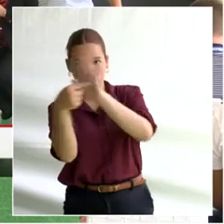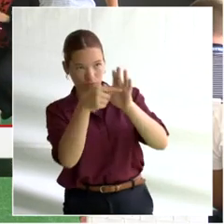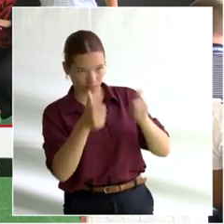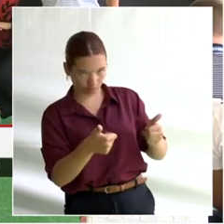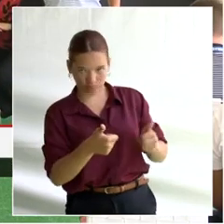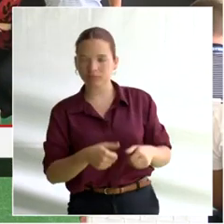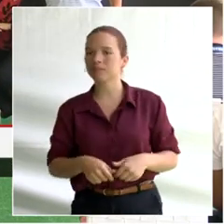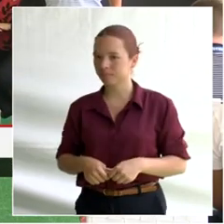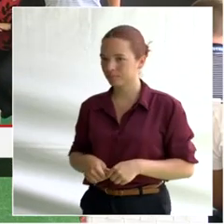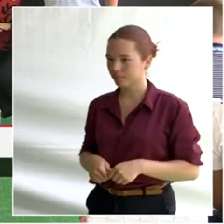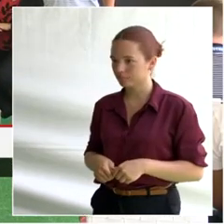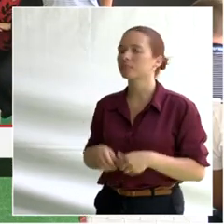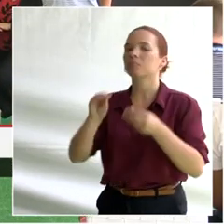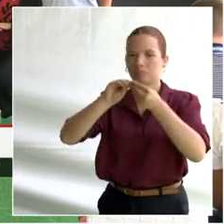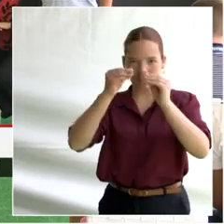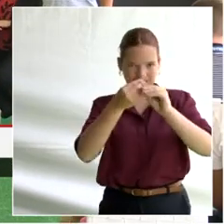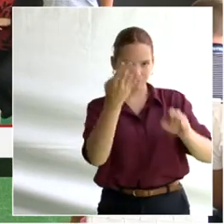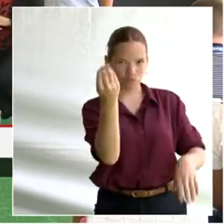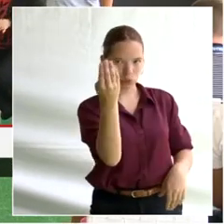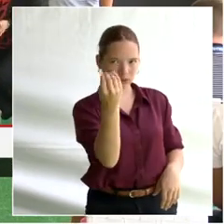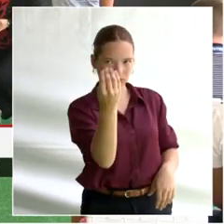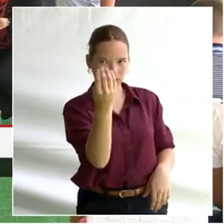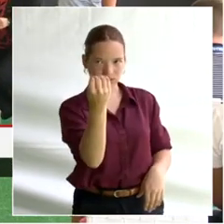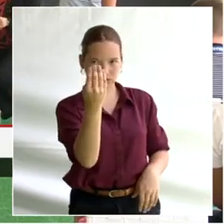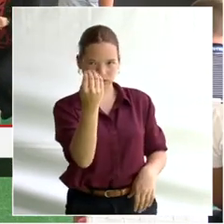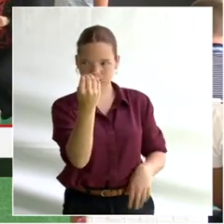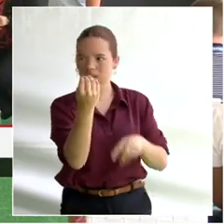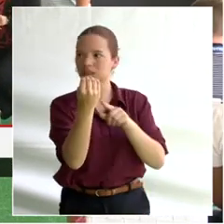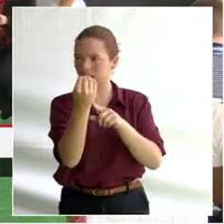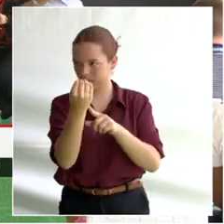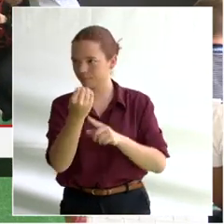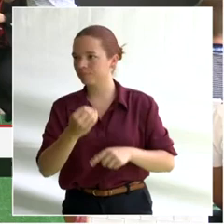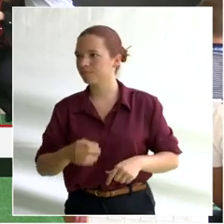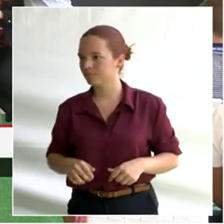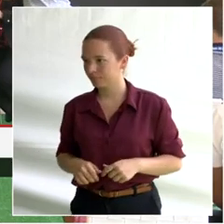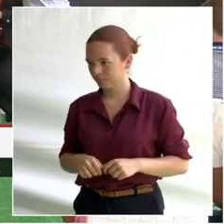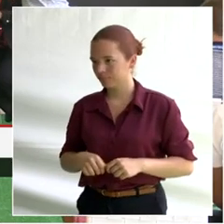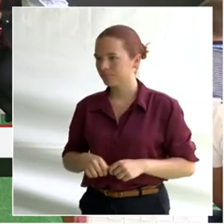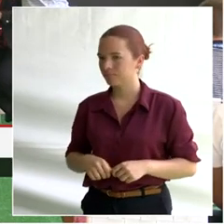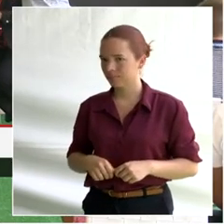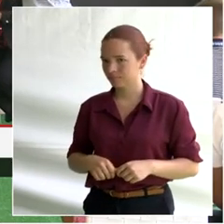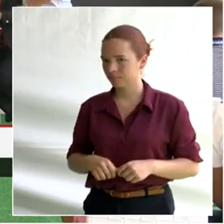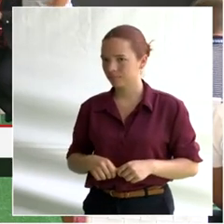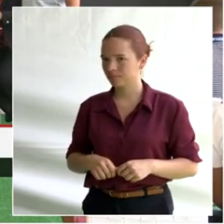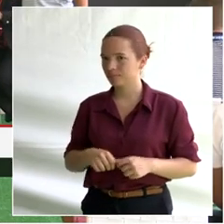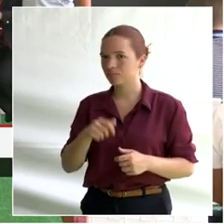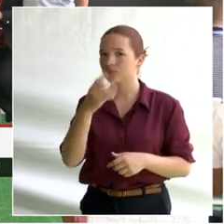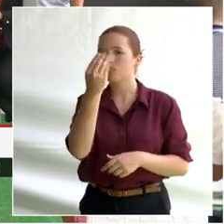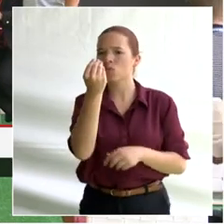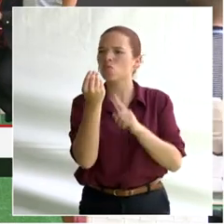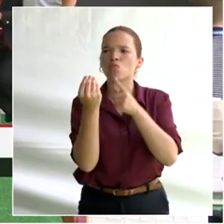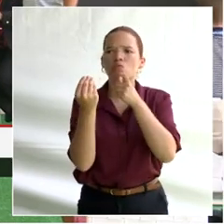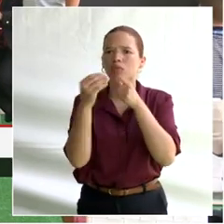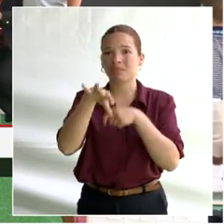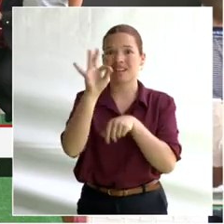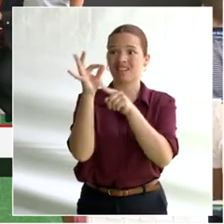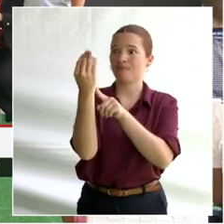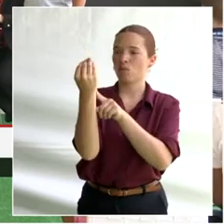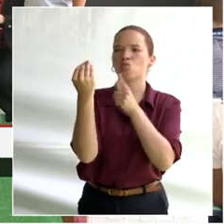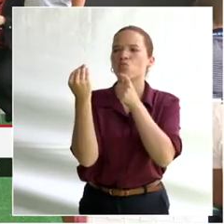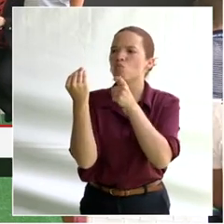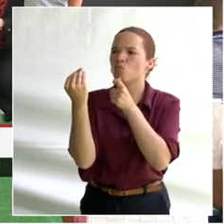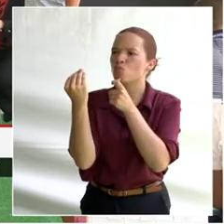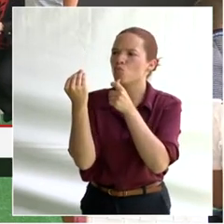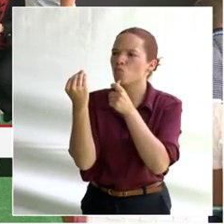14. But I can call people. Yeah. This chip 14 belongs to Annelina